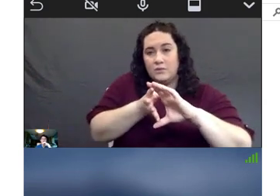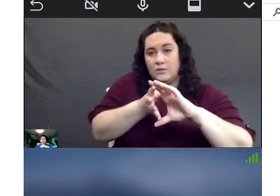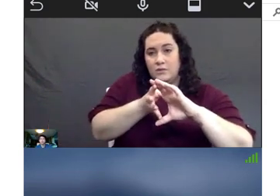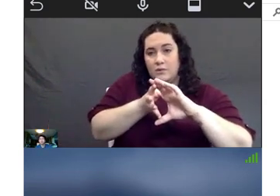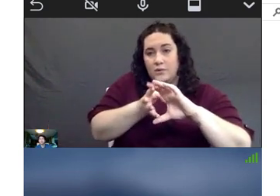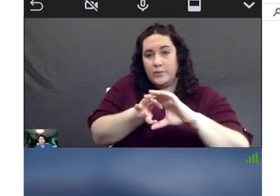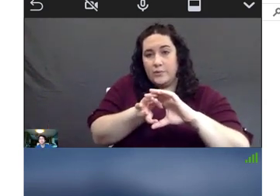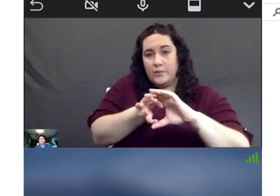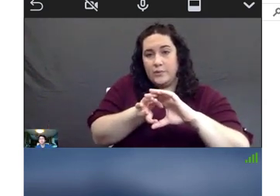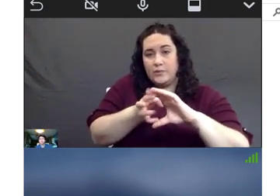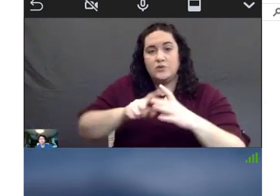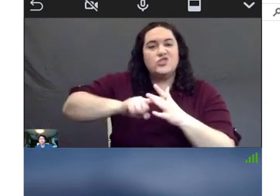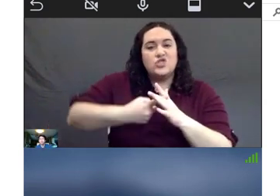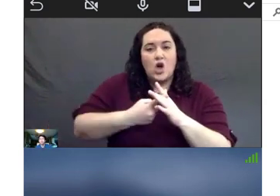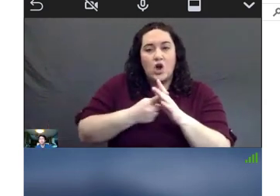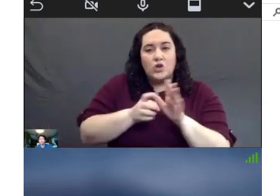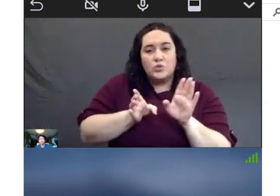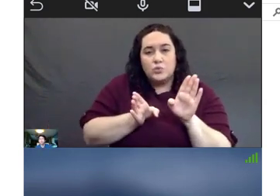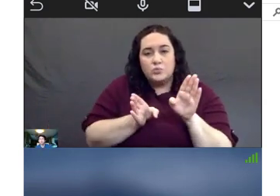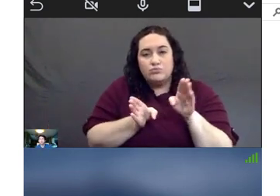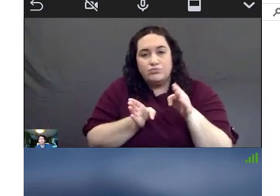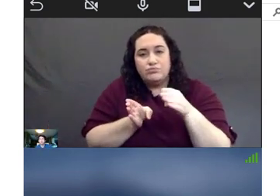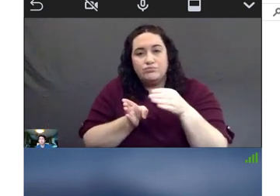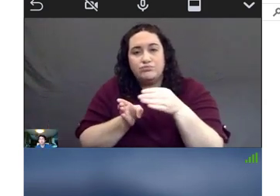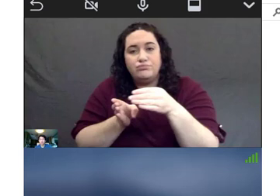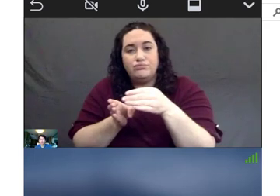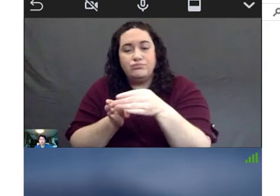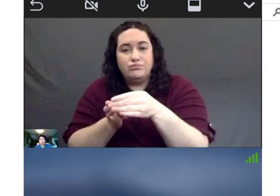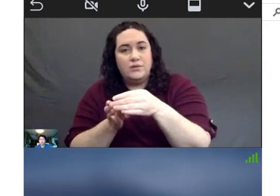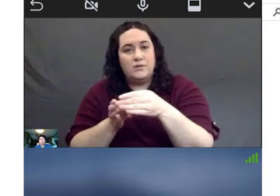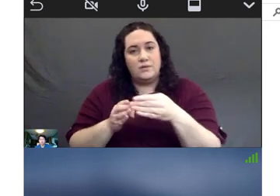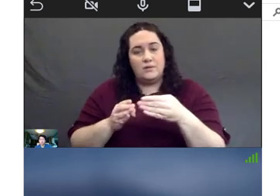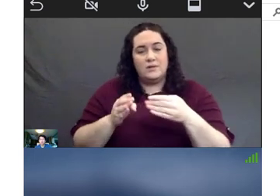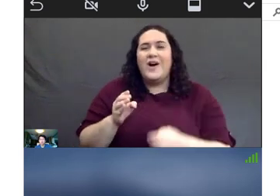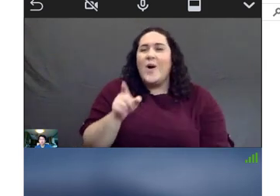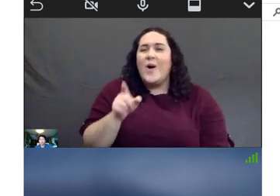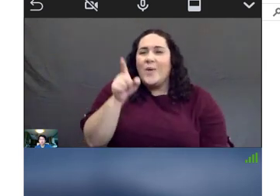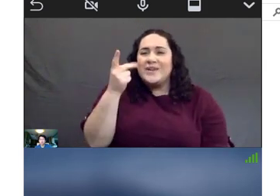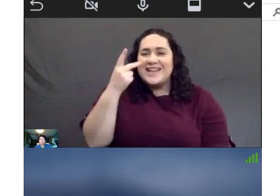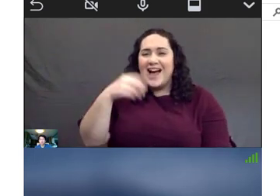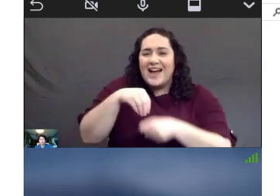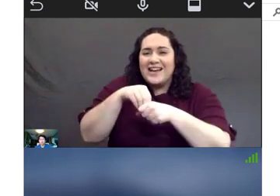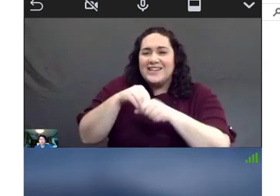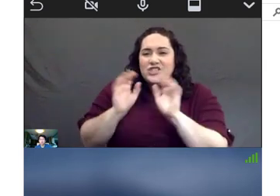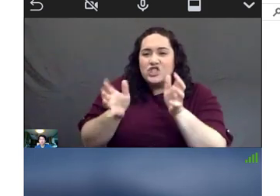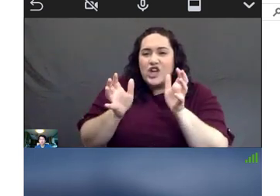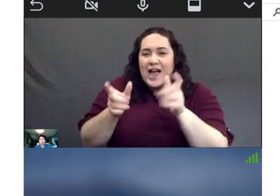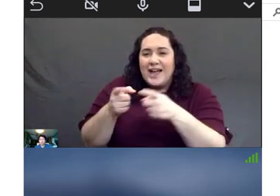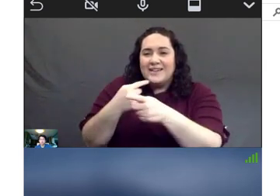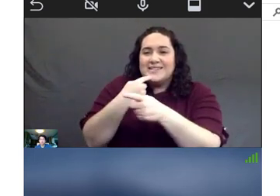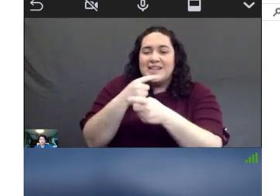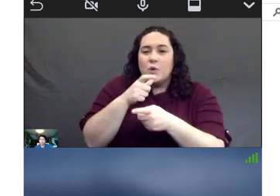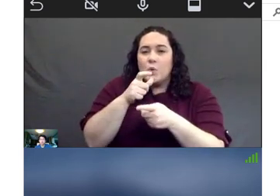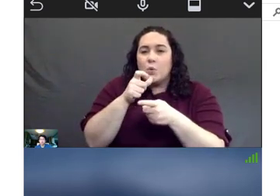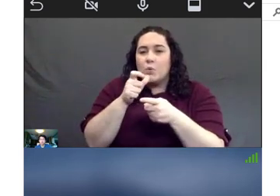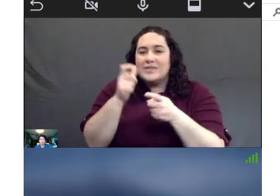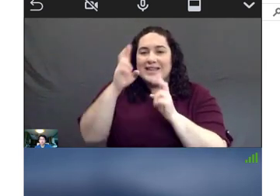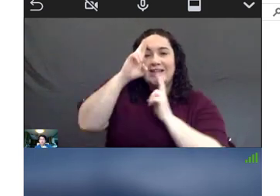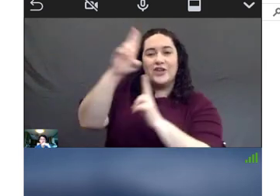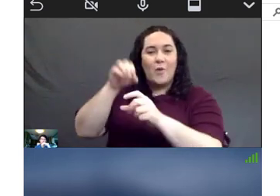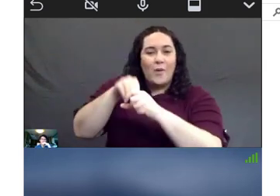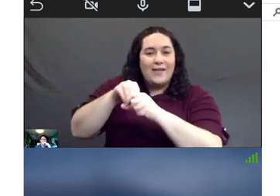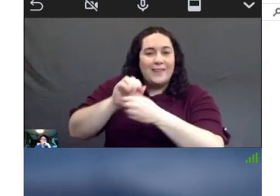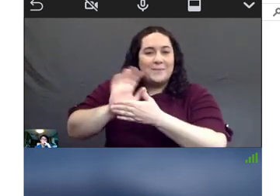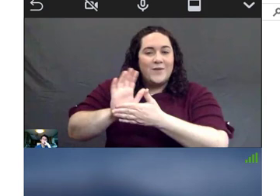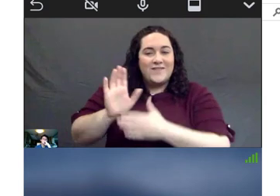I agree that Bing Bong is the hero of the movie, by the way. That's in the chat. So here we have thermal boundary layers, and they interfere